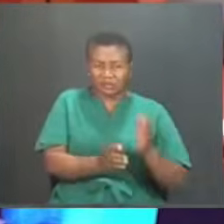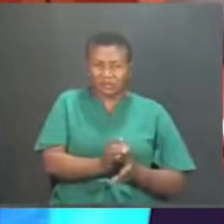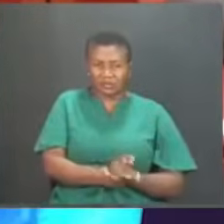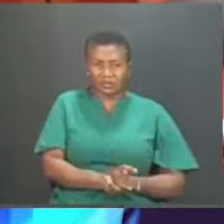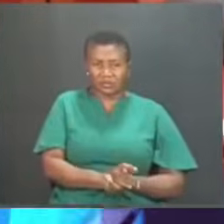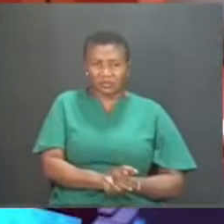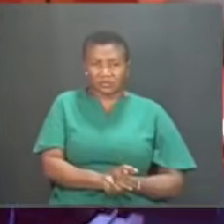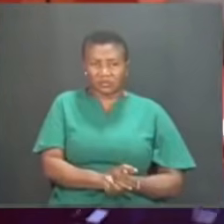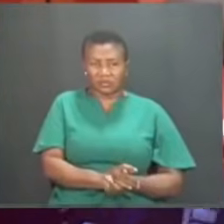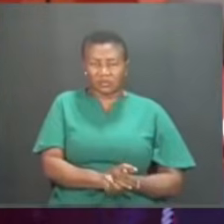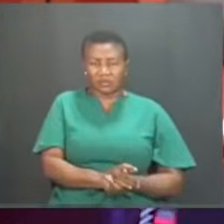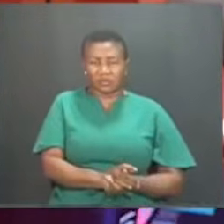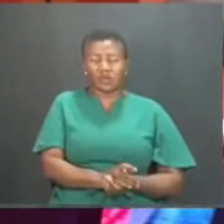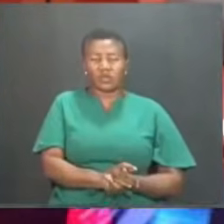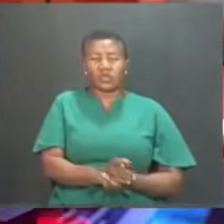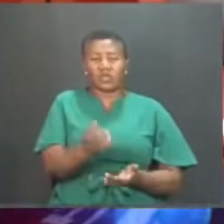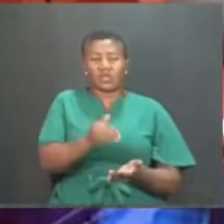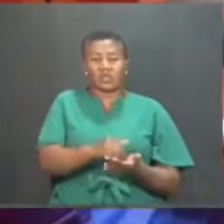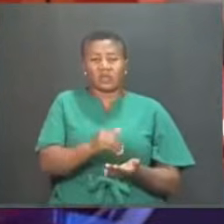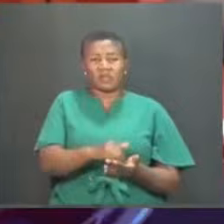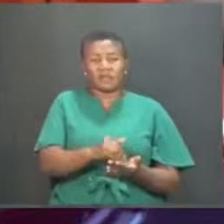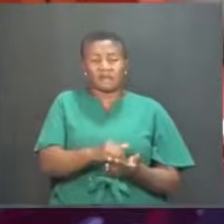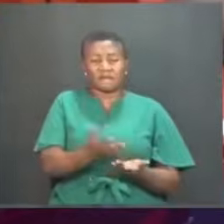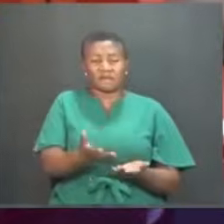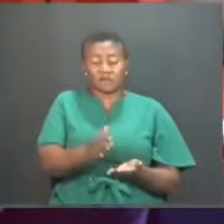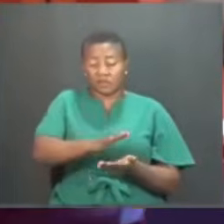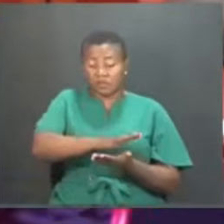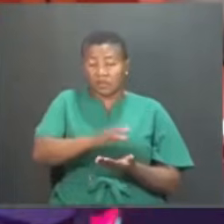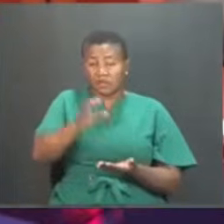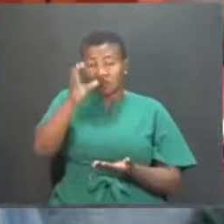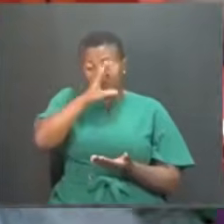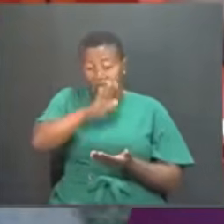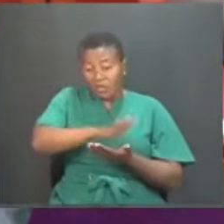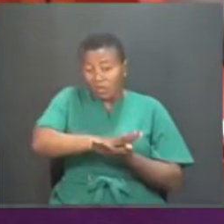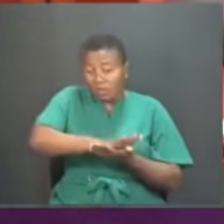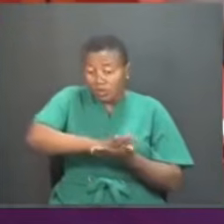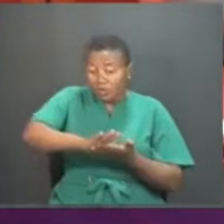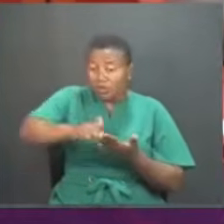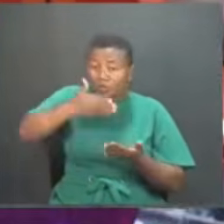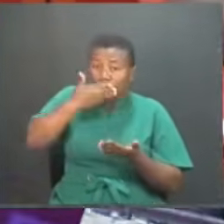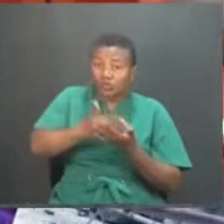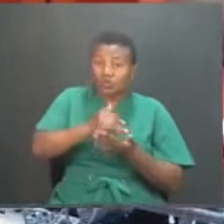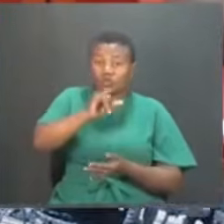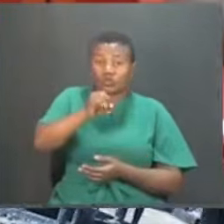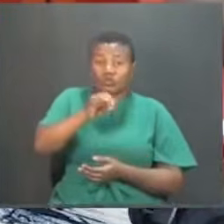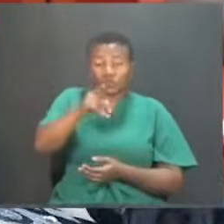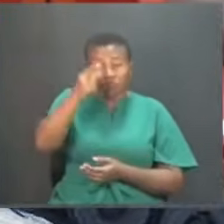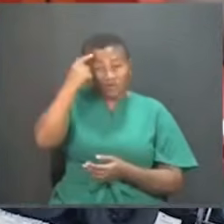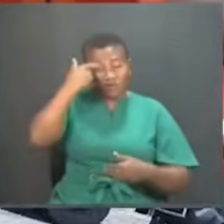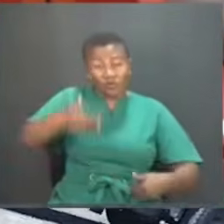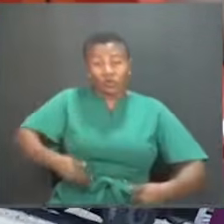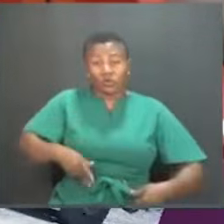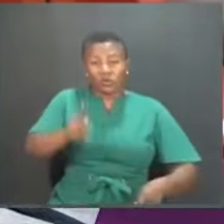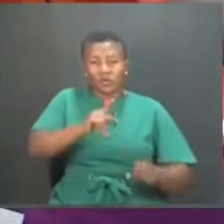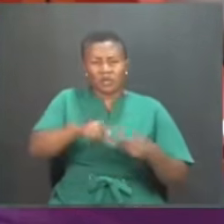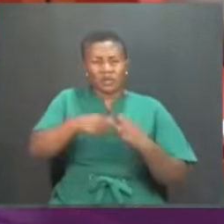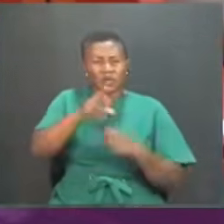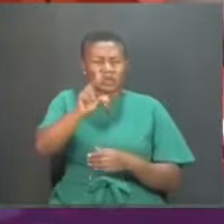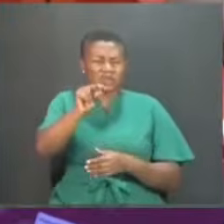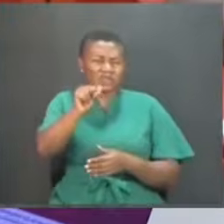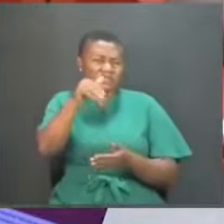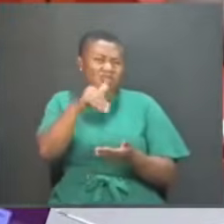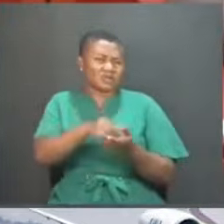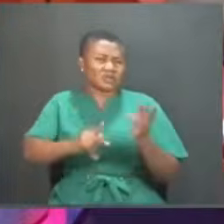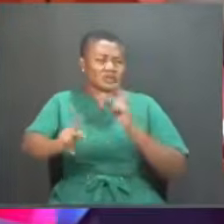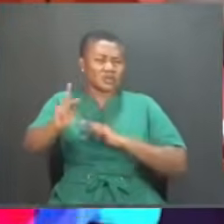goes further to the issue about decent jobs for our young people. If over 30,000 people are trying to get into the Ghana Armed Forces, which might have